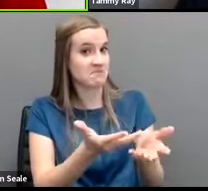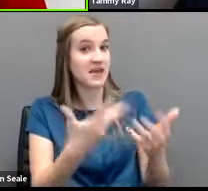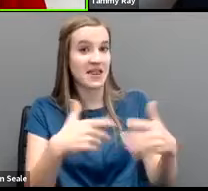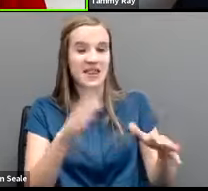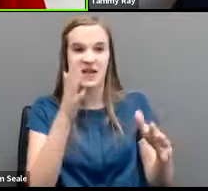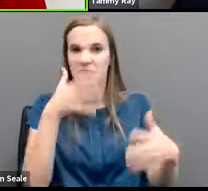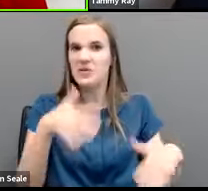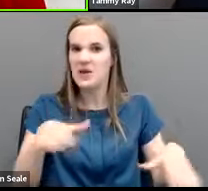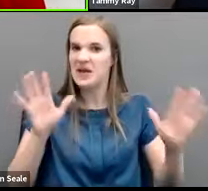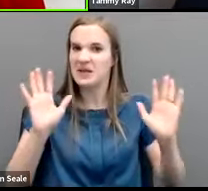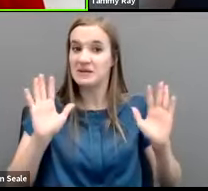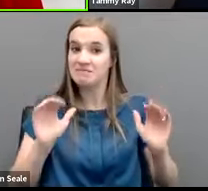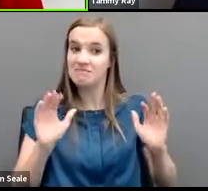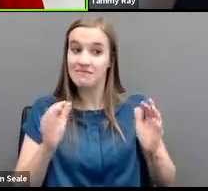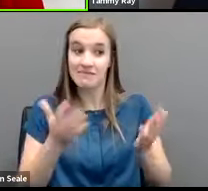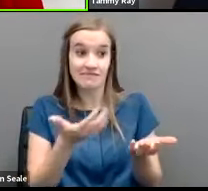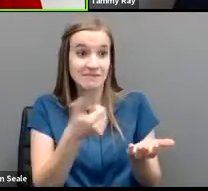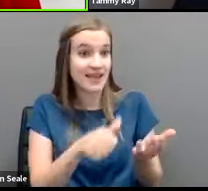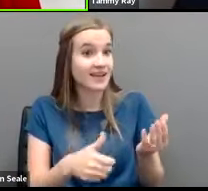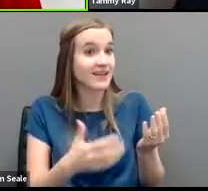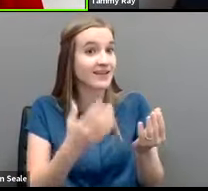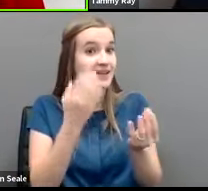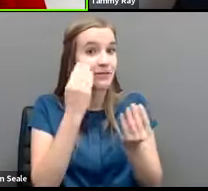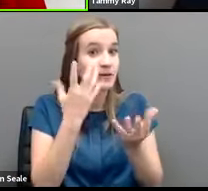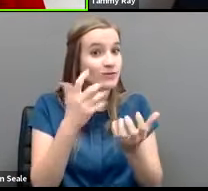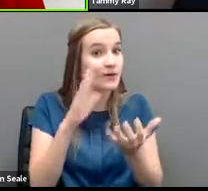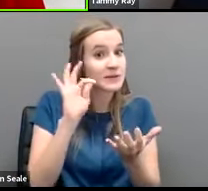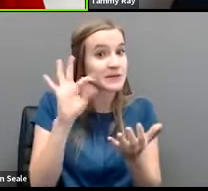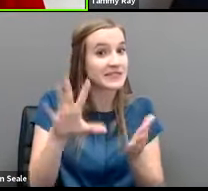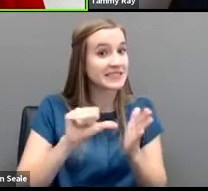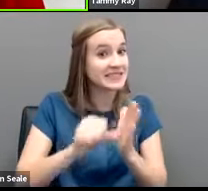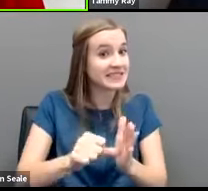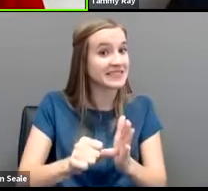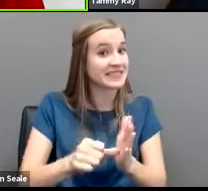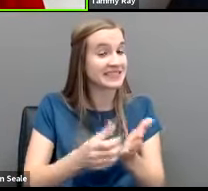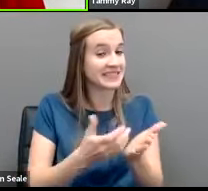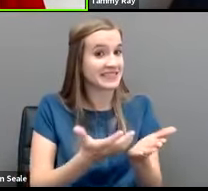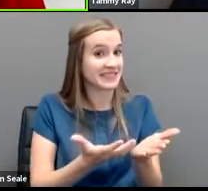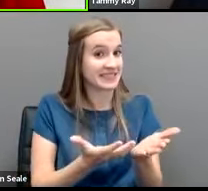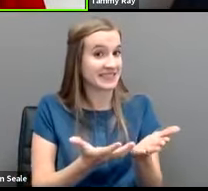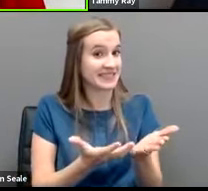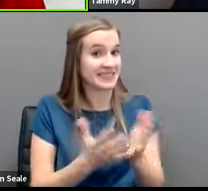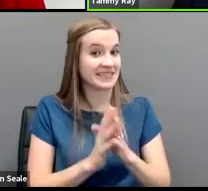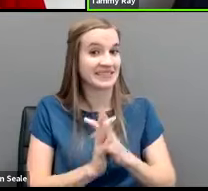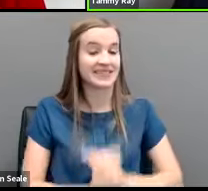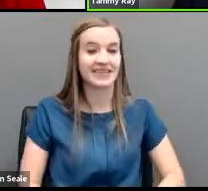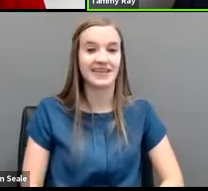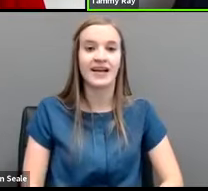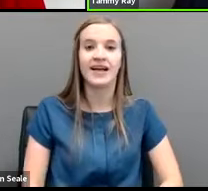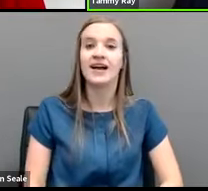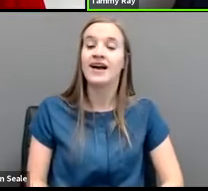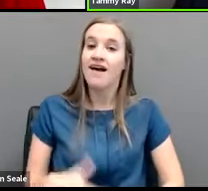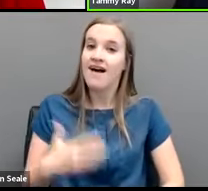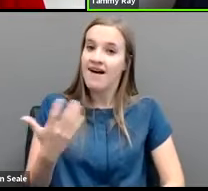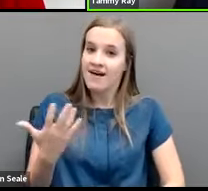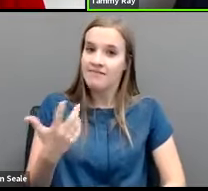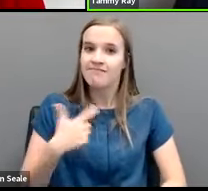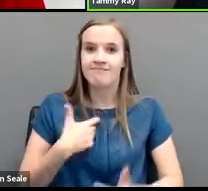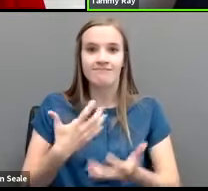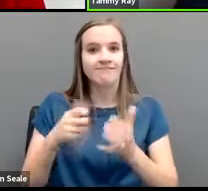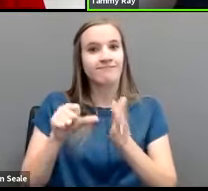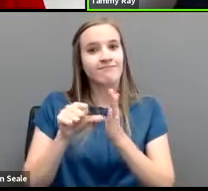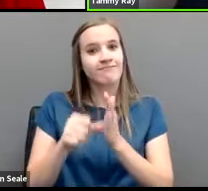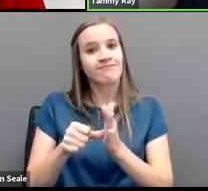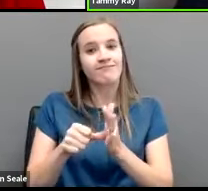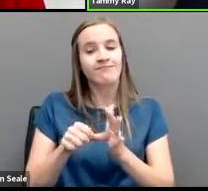ciao. Was there any information you wanted to special highlight here before we say ciao? Well, just for everyone to